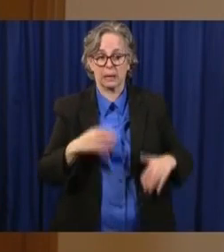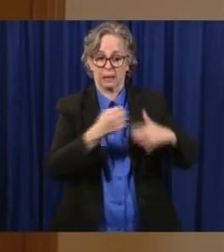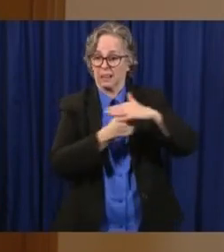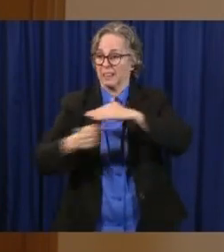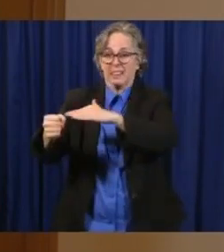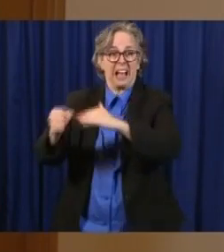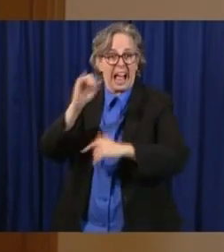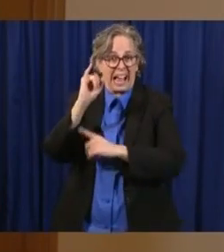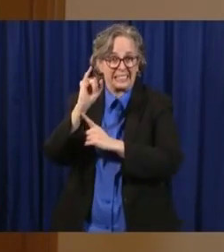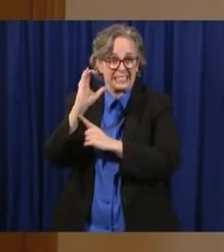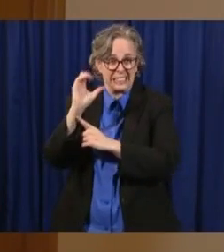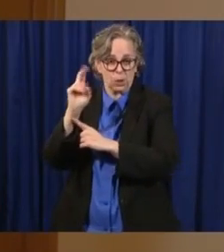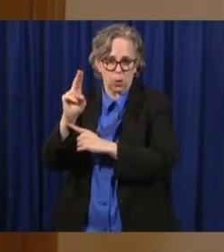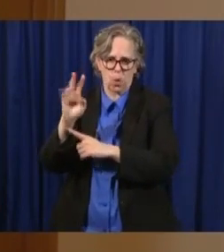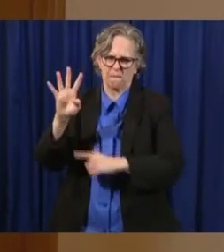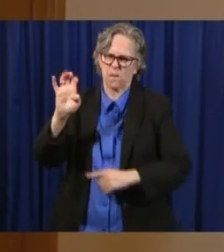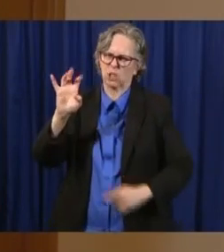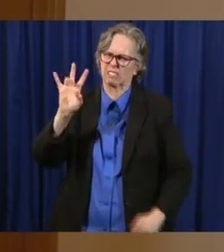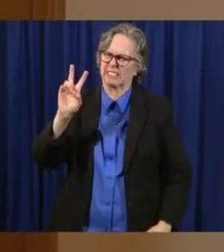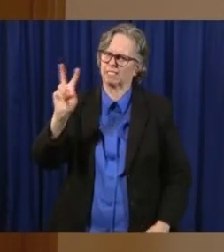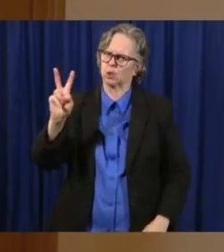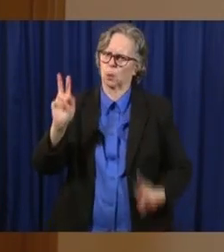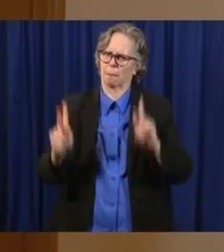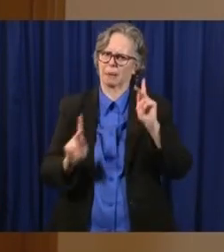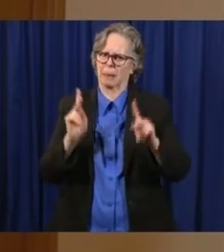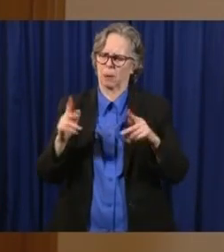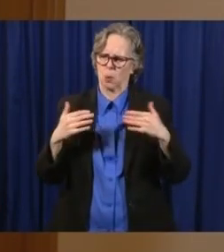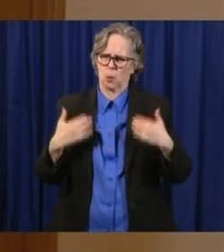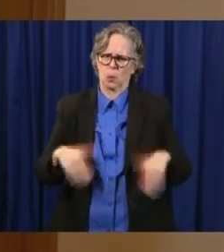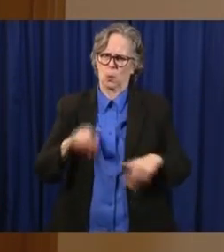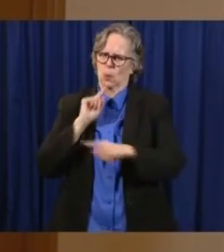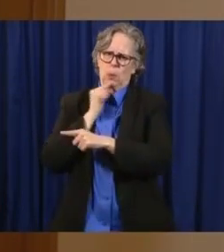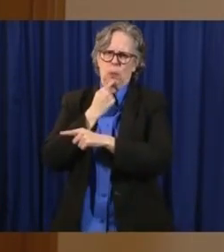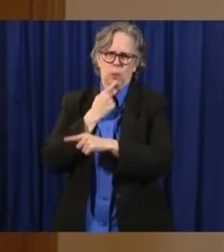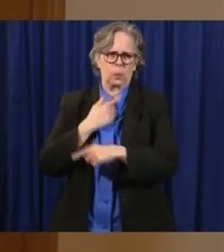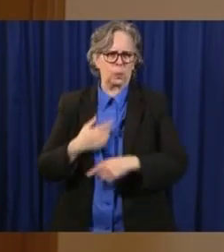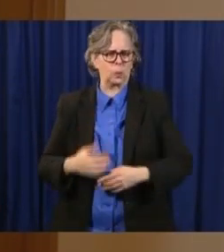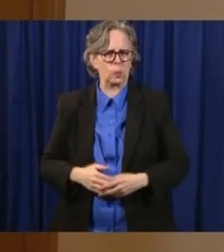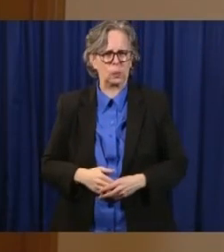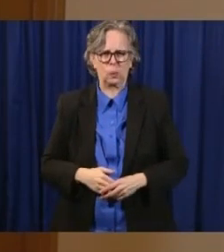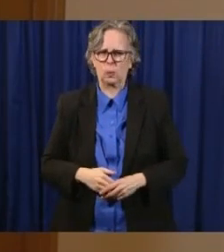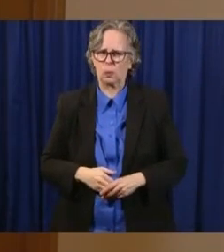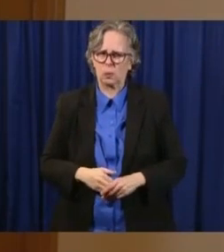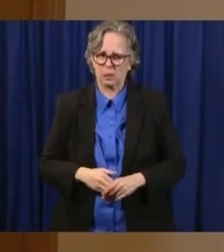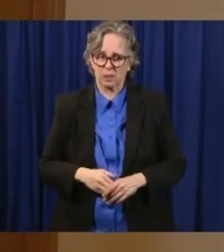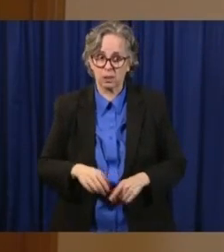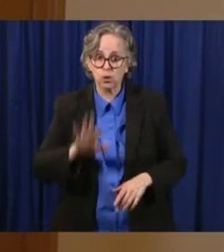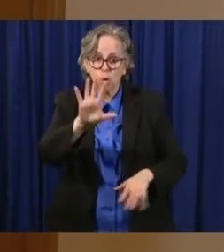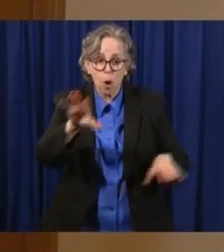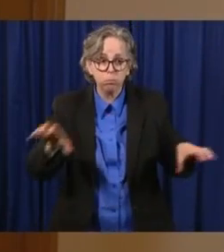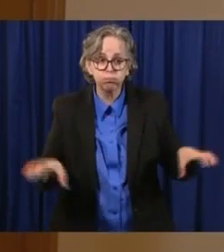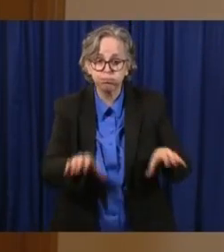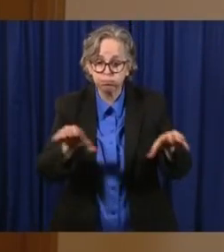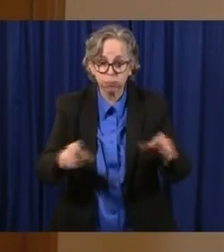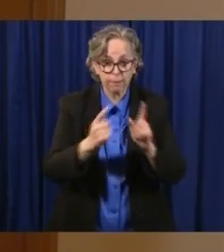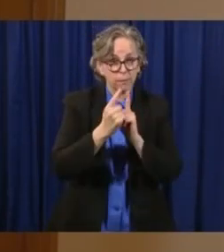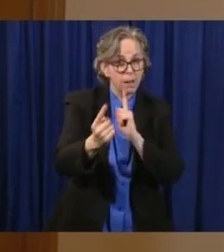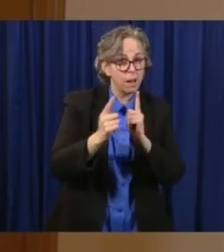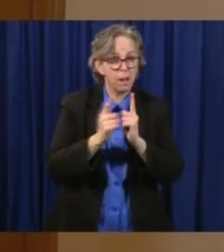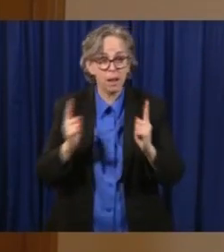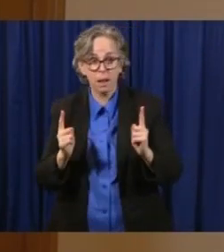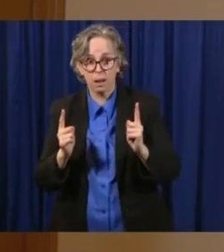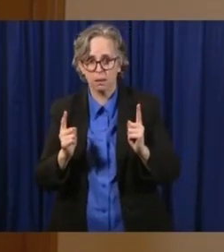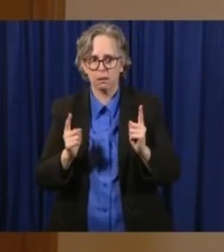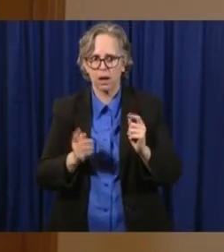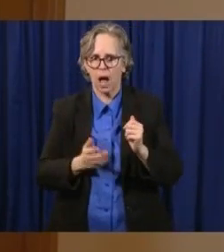about 472 right now. And these weeks that you have created have given our hospitals and our healthcare